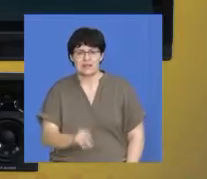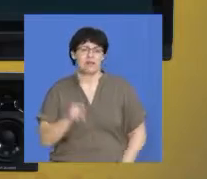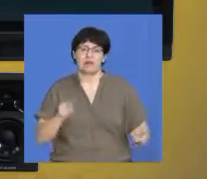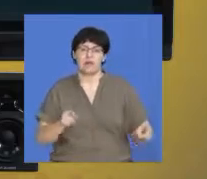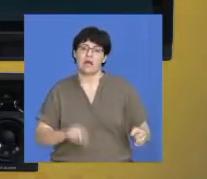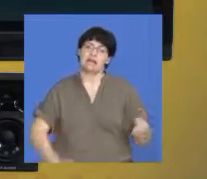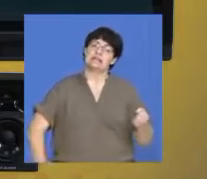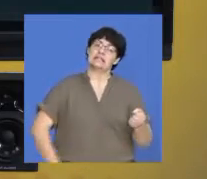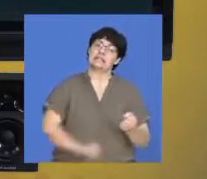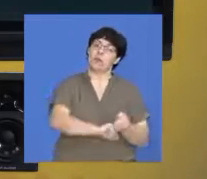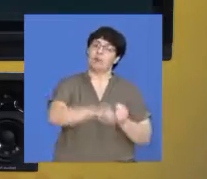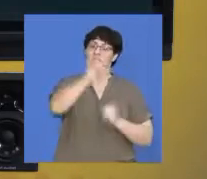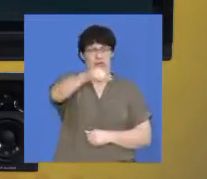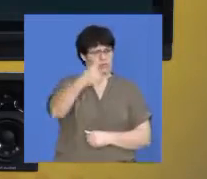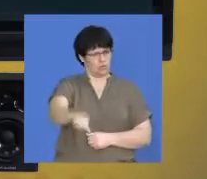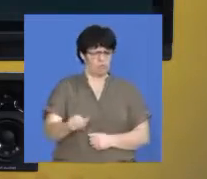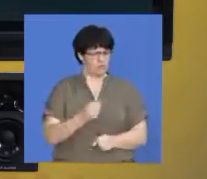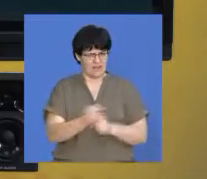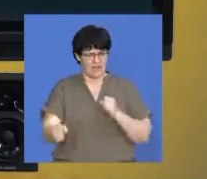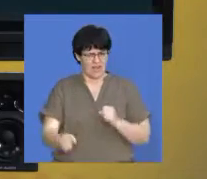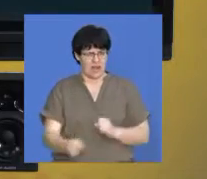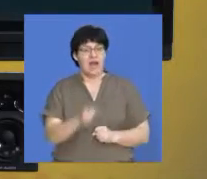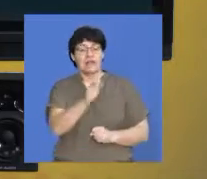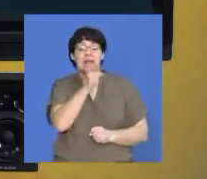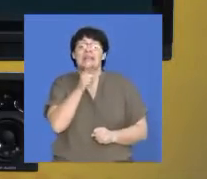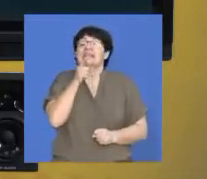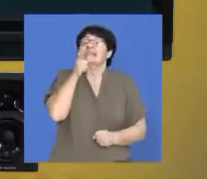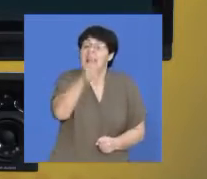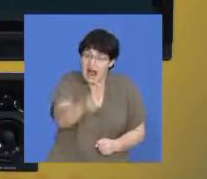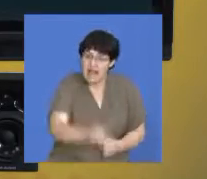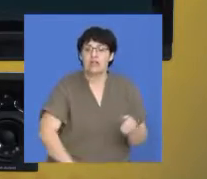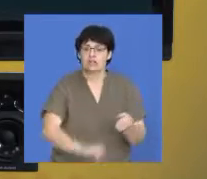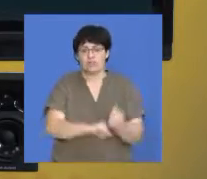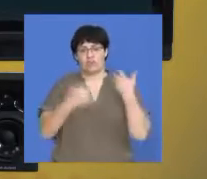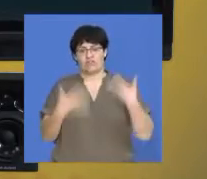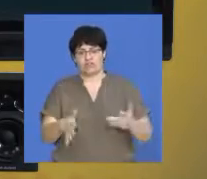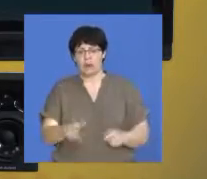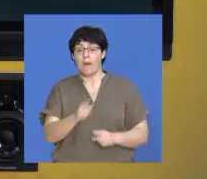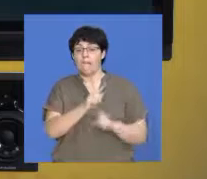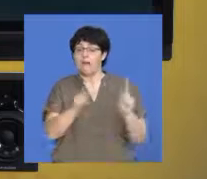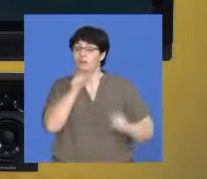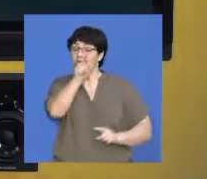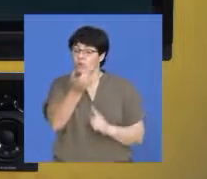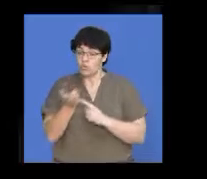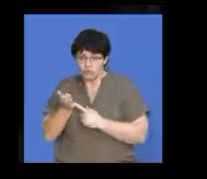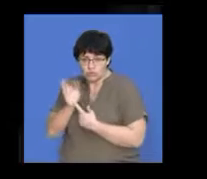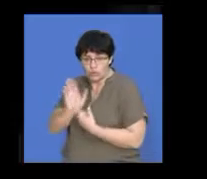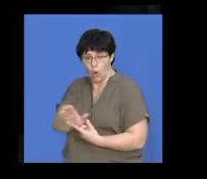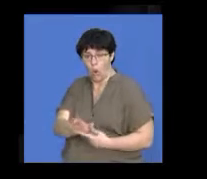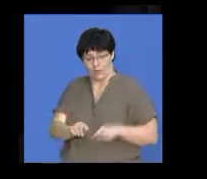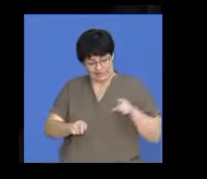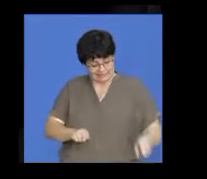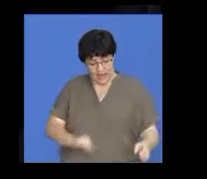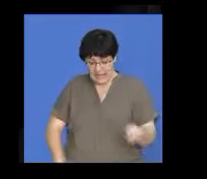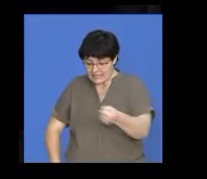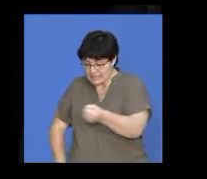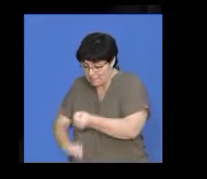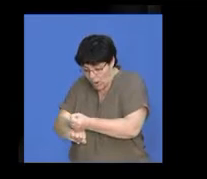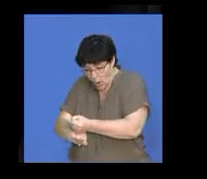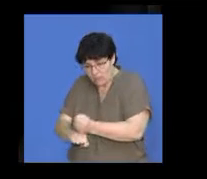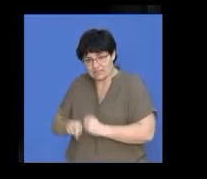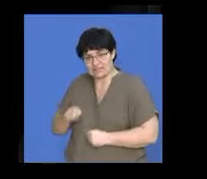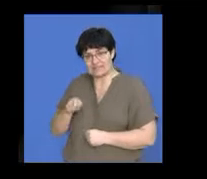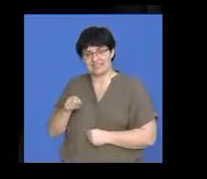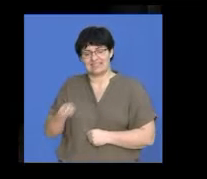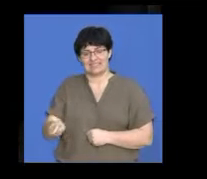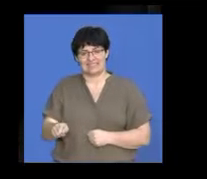it supports it or not. They are asking you to show how it